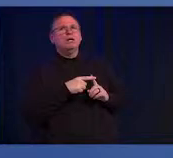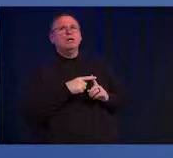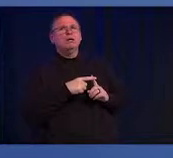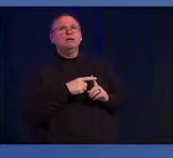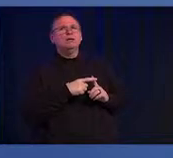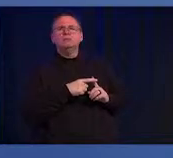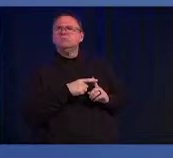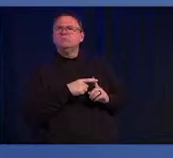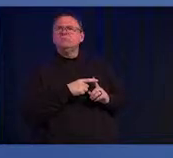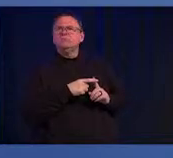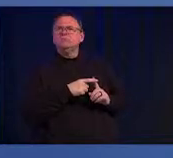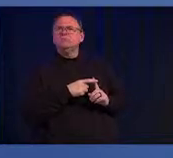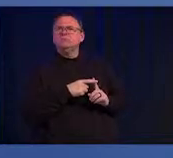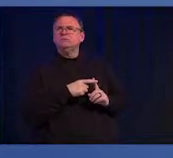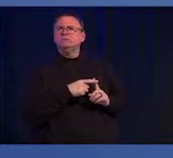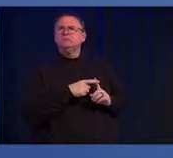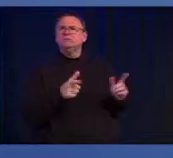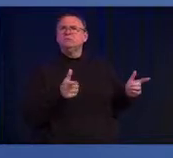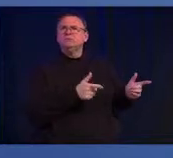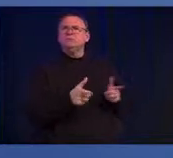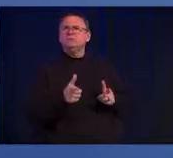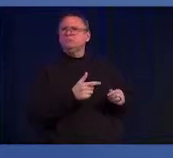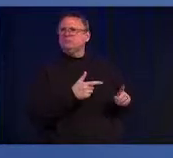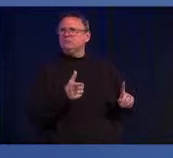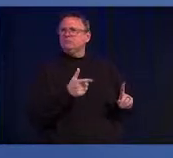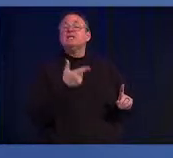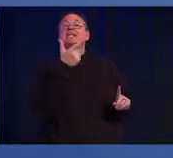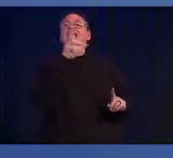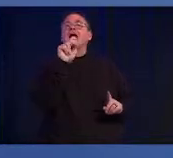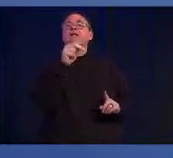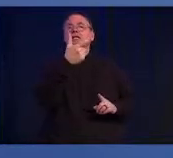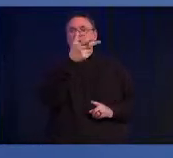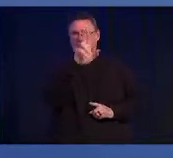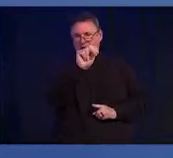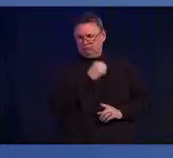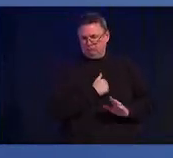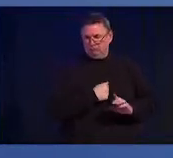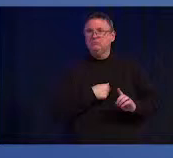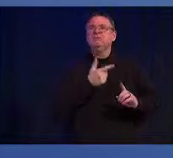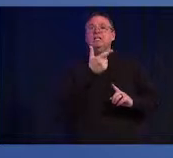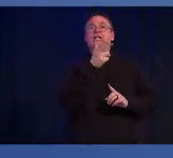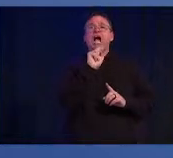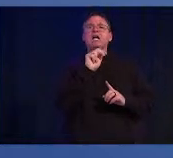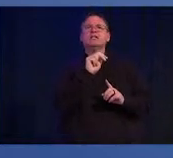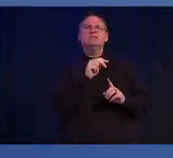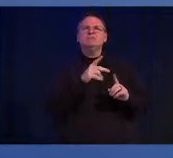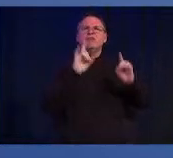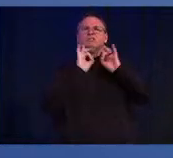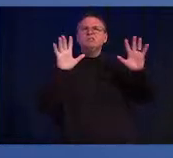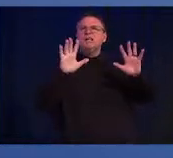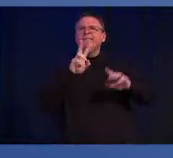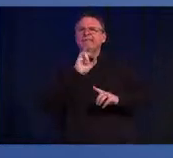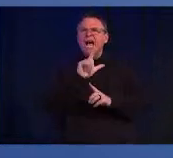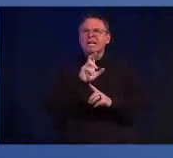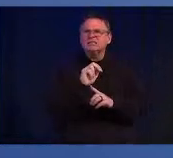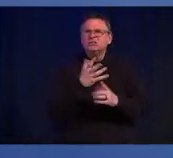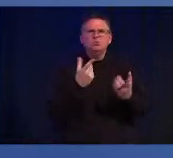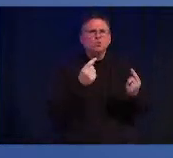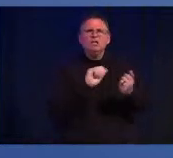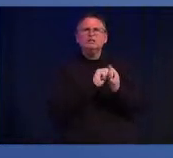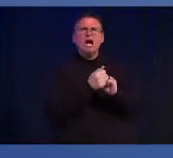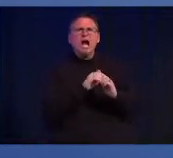Second Amendment rights with concerns about gun violence. What changes, if any, do you support to Indiana's gun